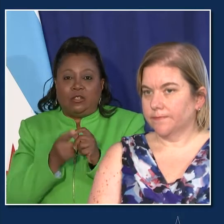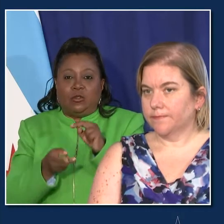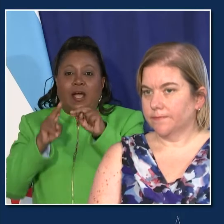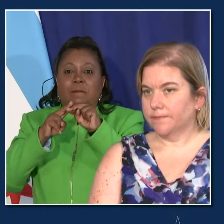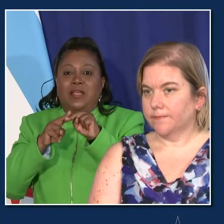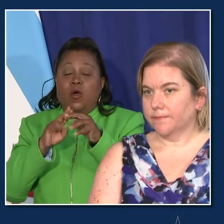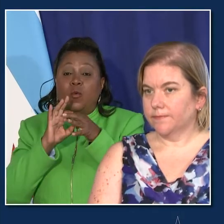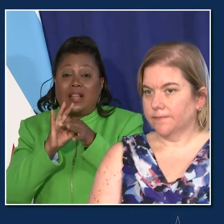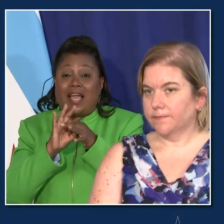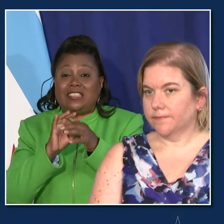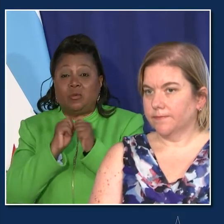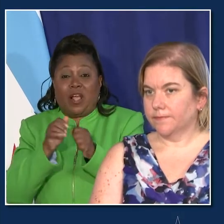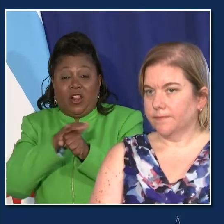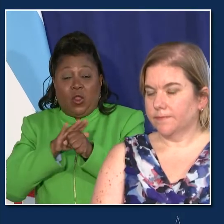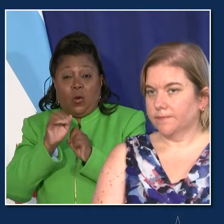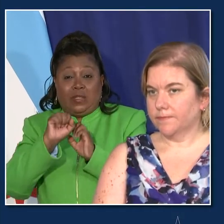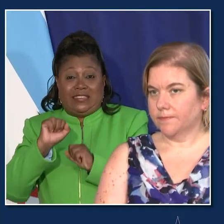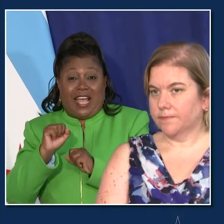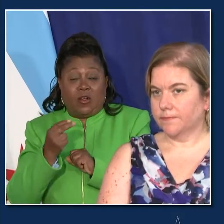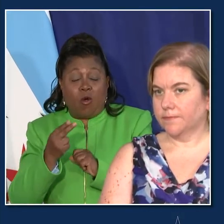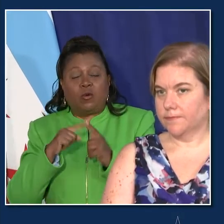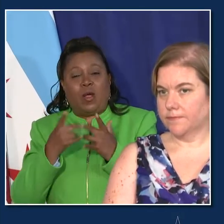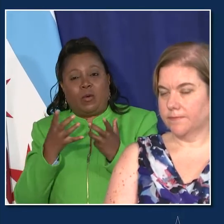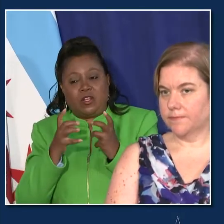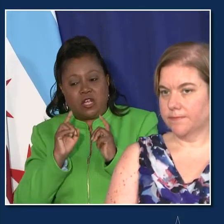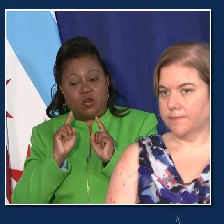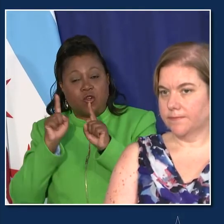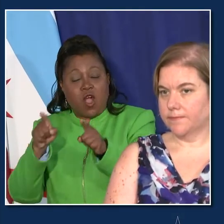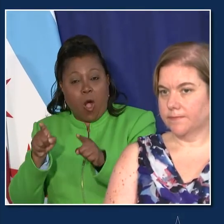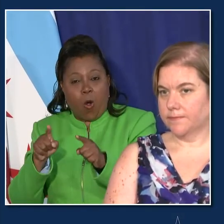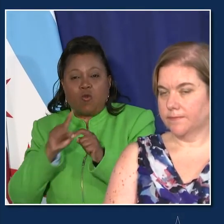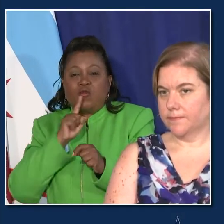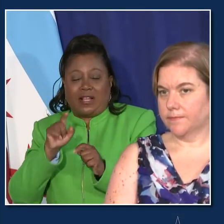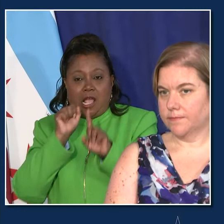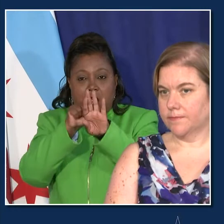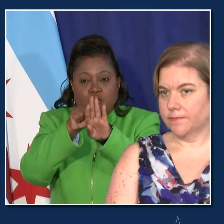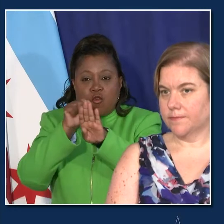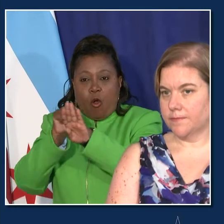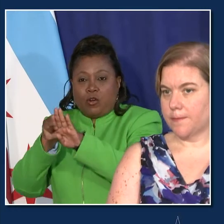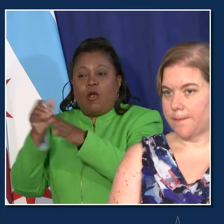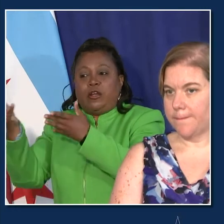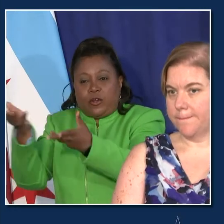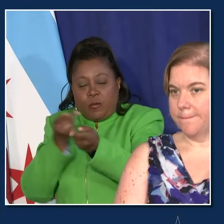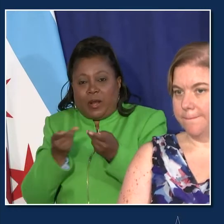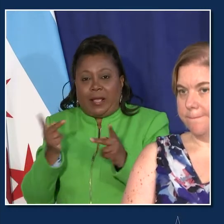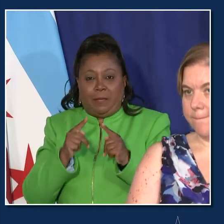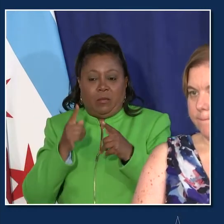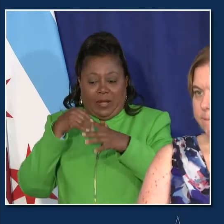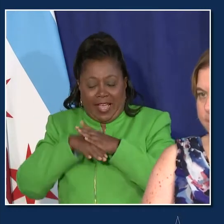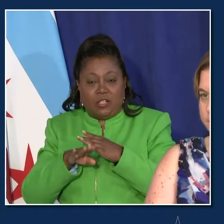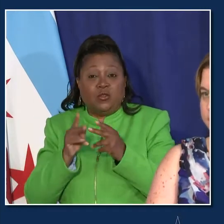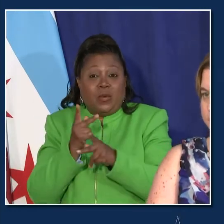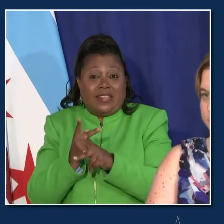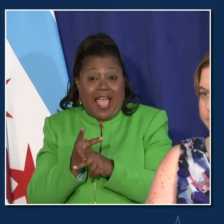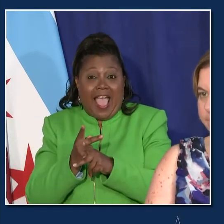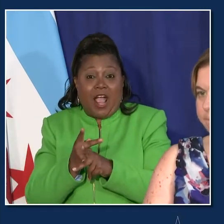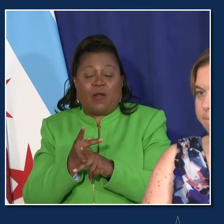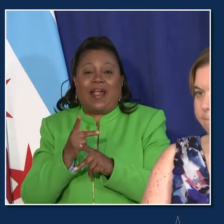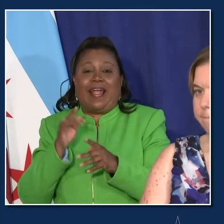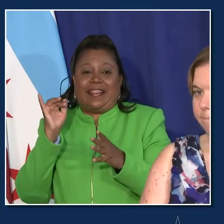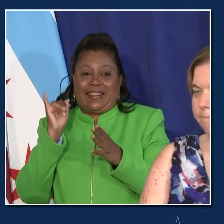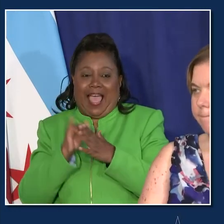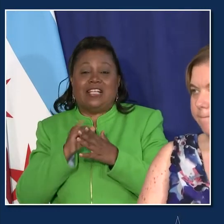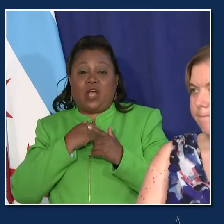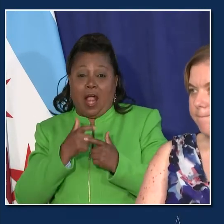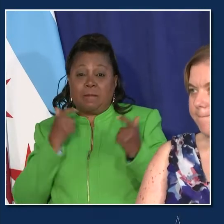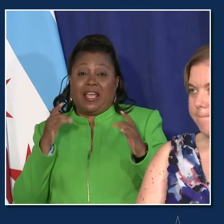build relationship with local stakeholders, where we need to go literally door to door to bring people into care. That's